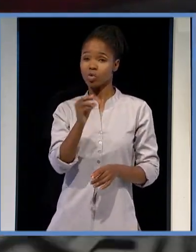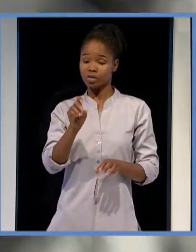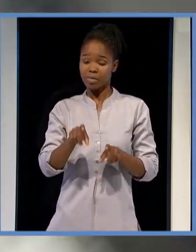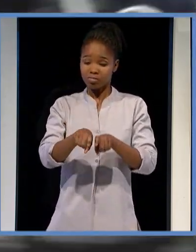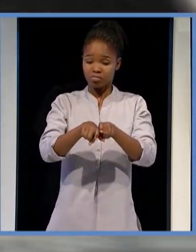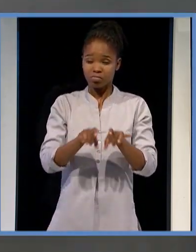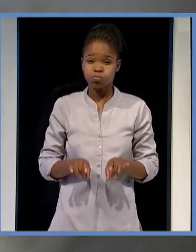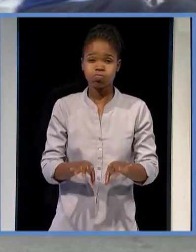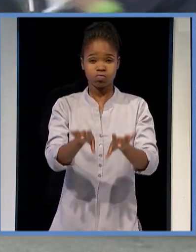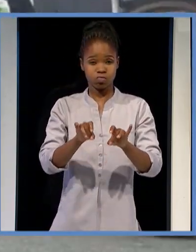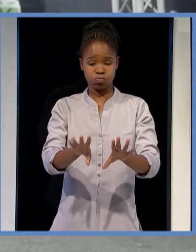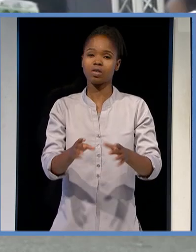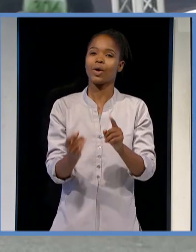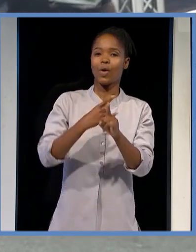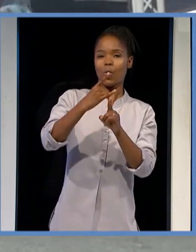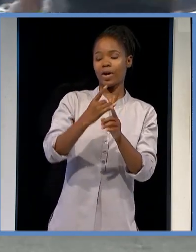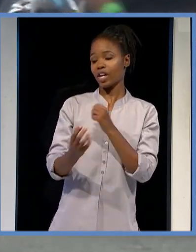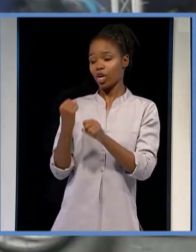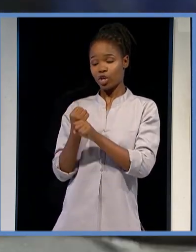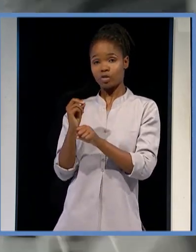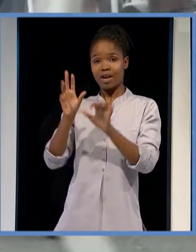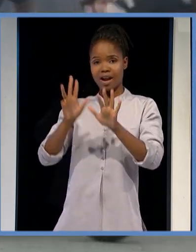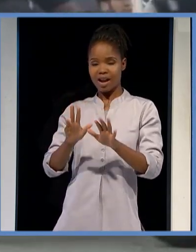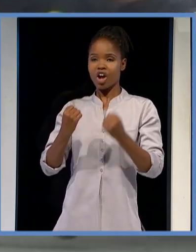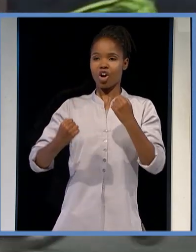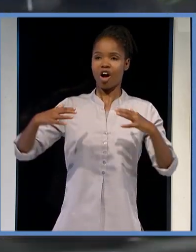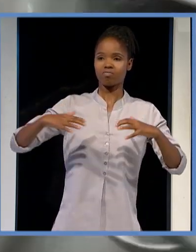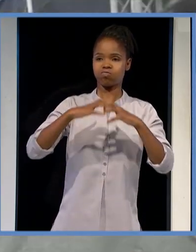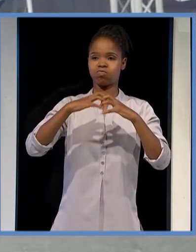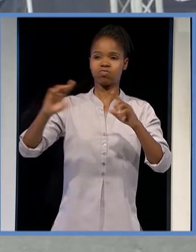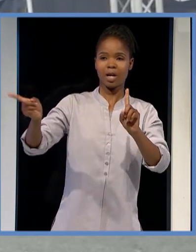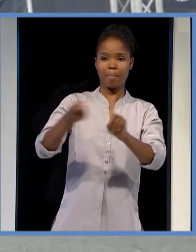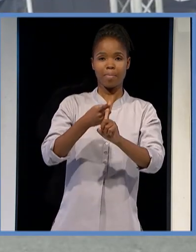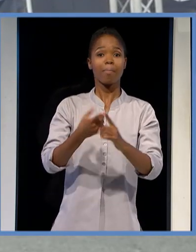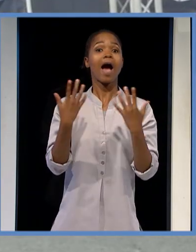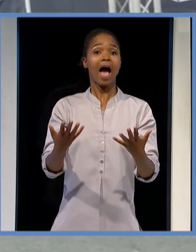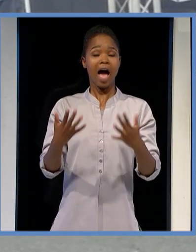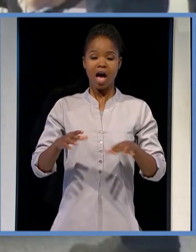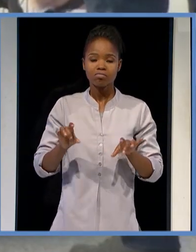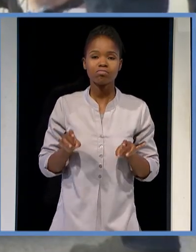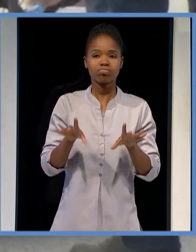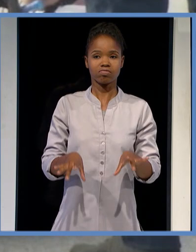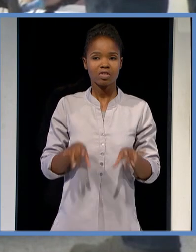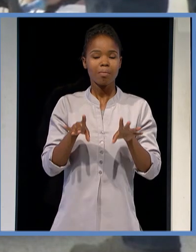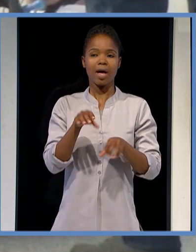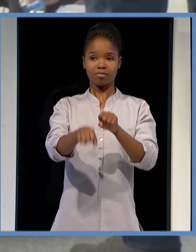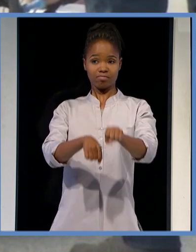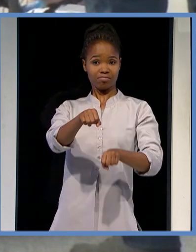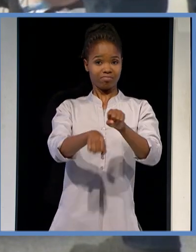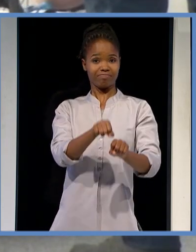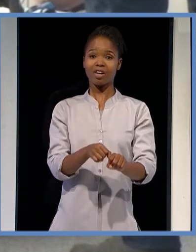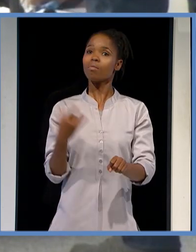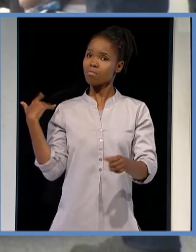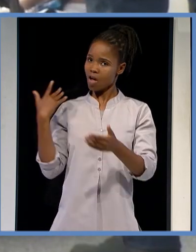Van Rensburg was paralyzed in a car crash in 2009. He participated with his hand cycle in cycle tours before, but says this